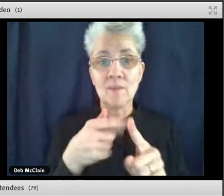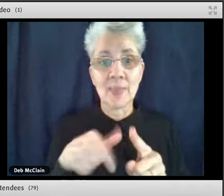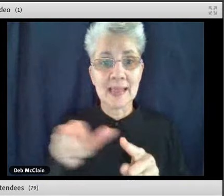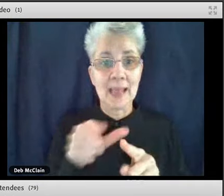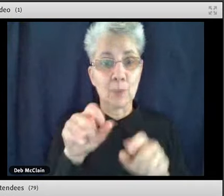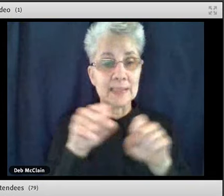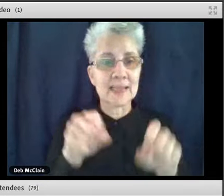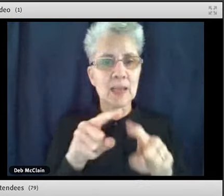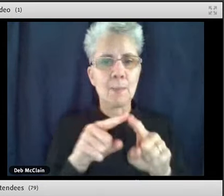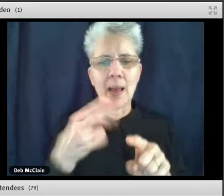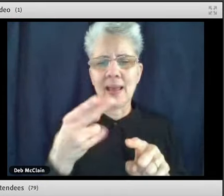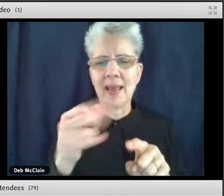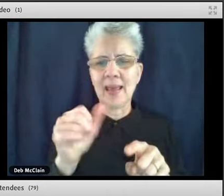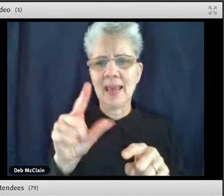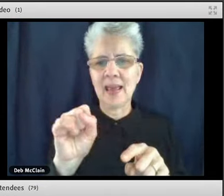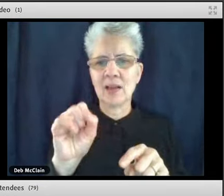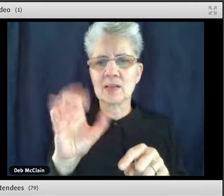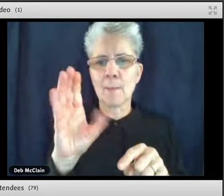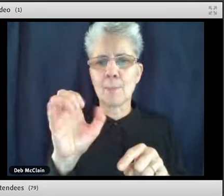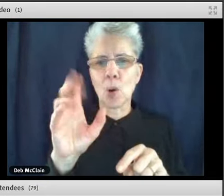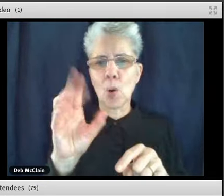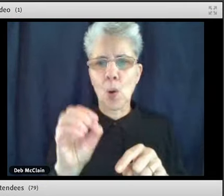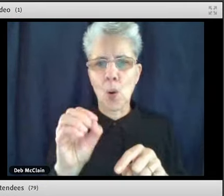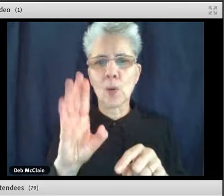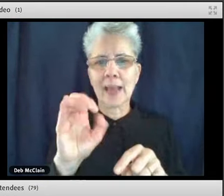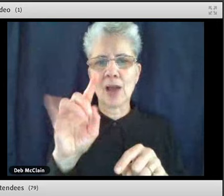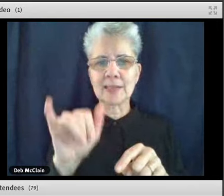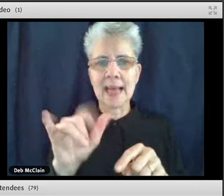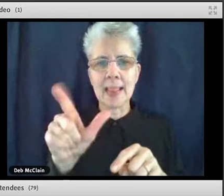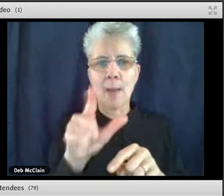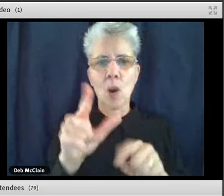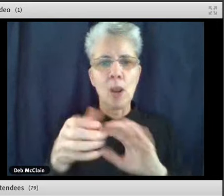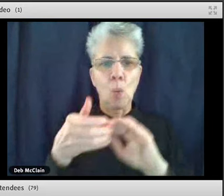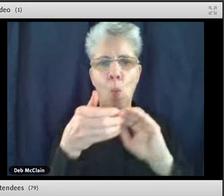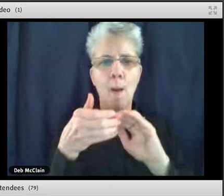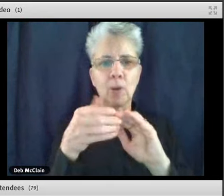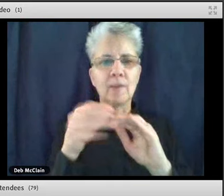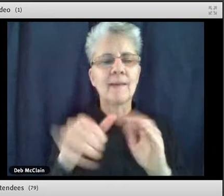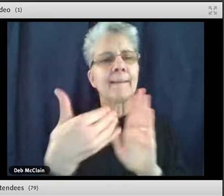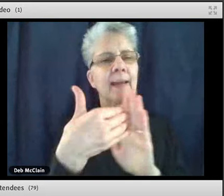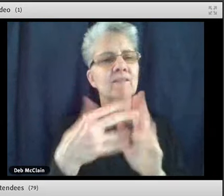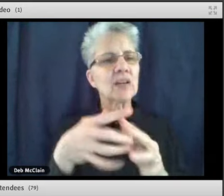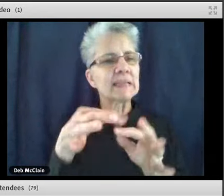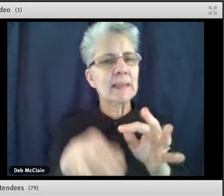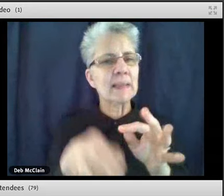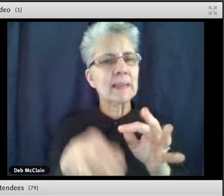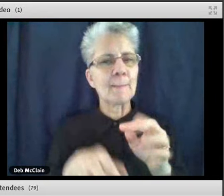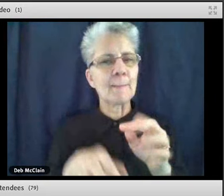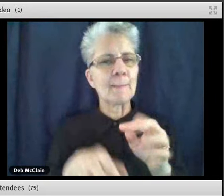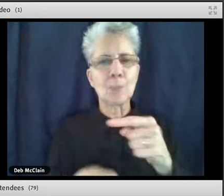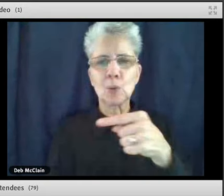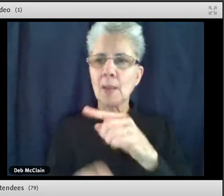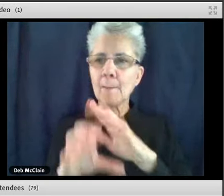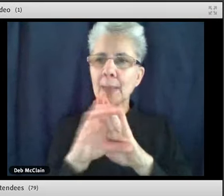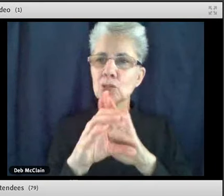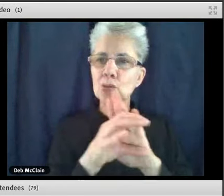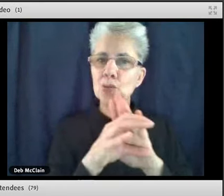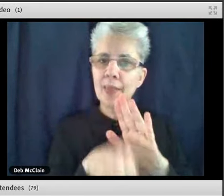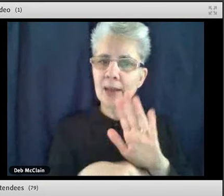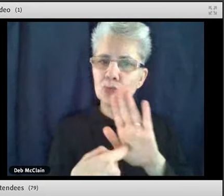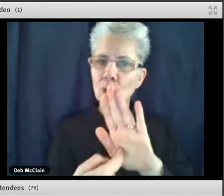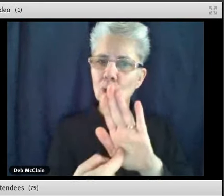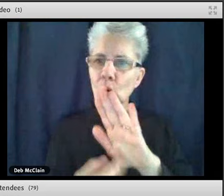of Florida. Let me show you. So again, our doors are closed, but our services continue. So